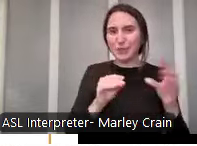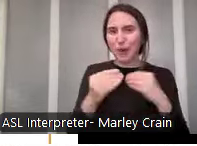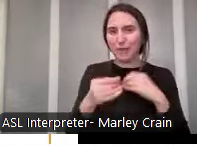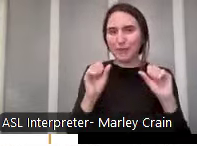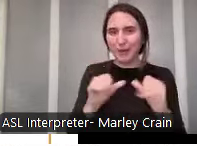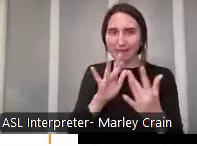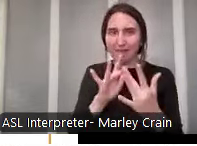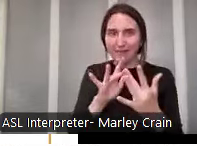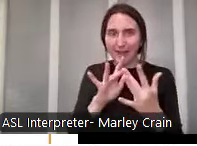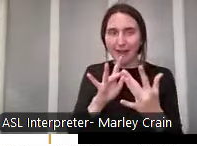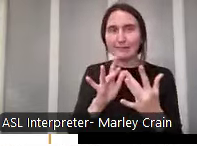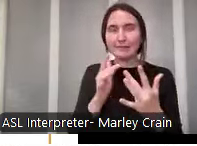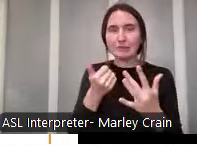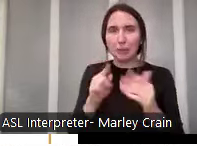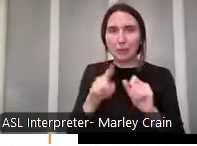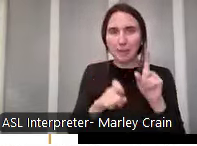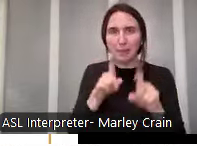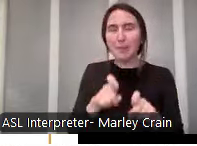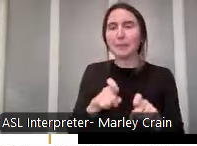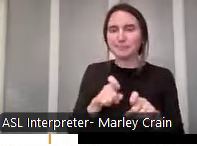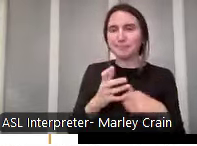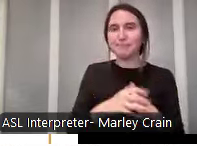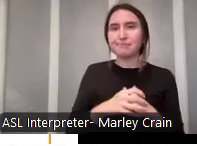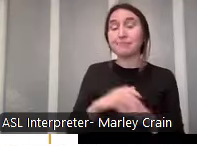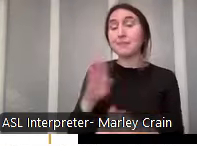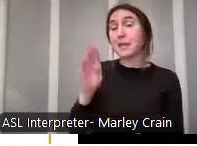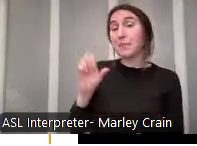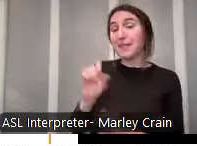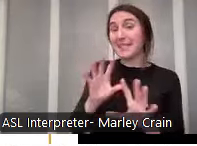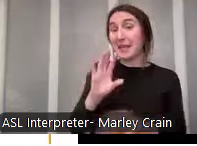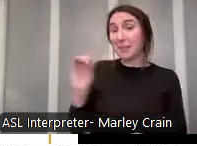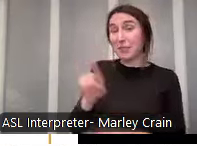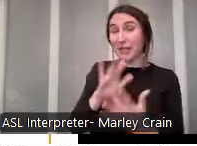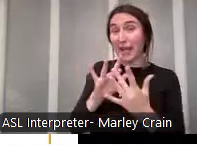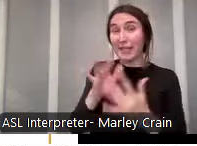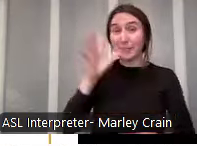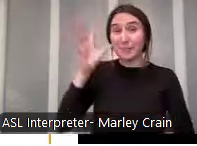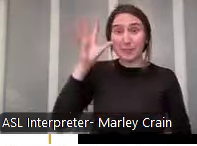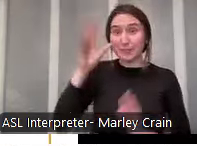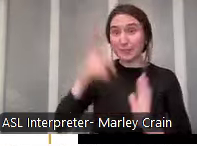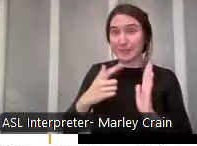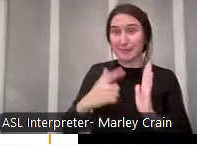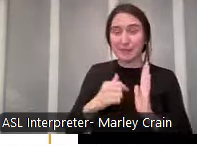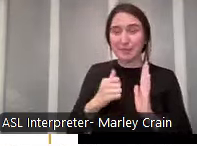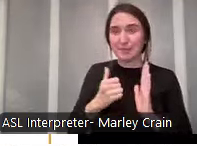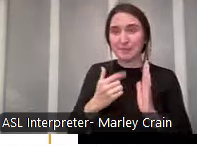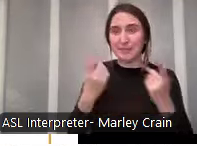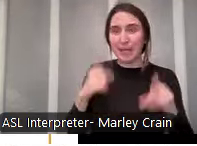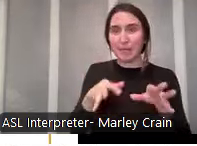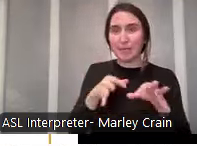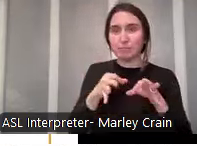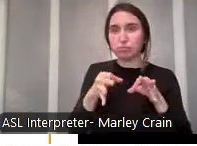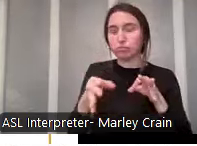also should be contacting the parent, but typically that won't happen until next week. And for a parent